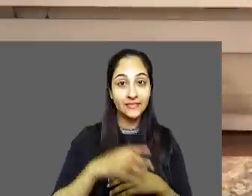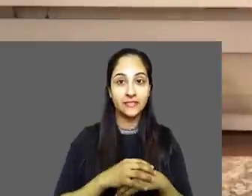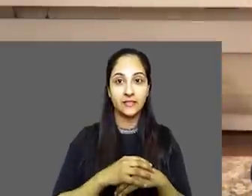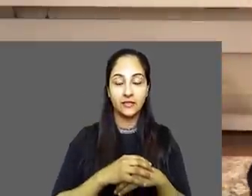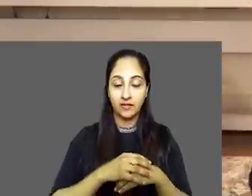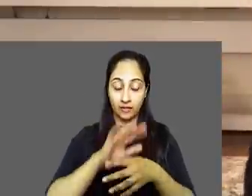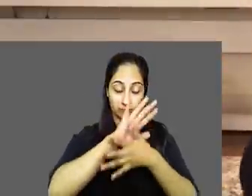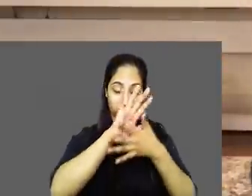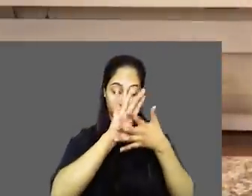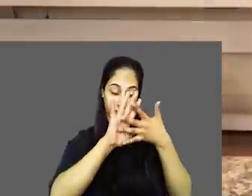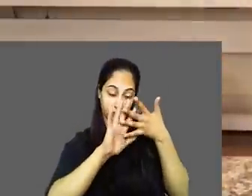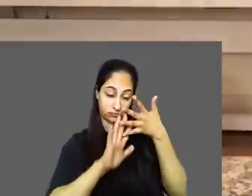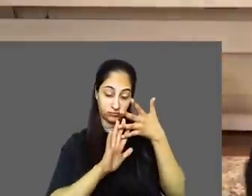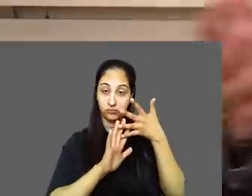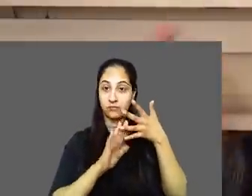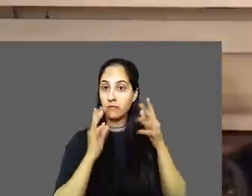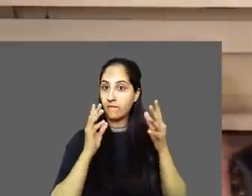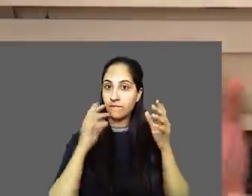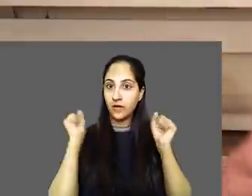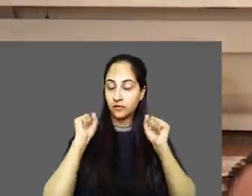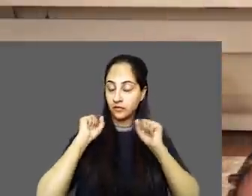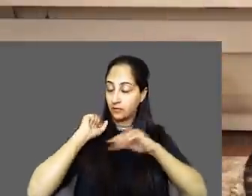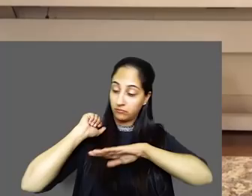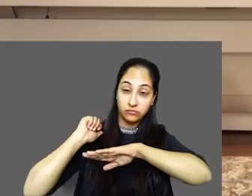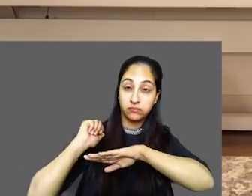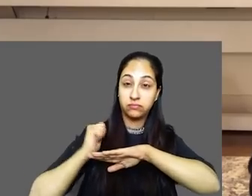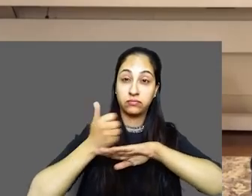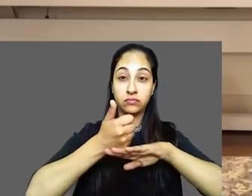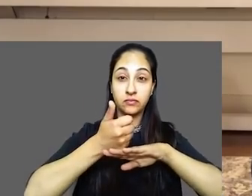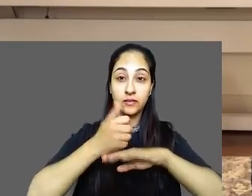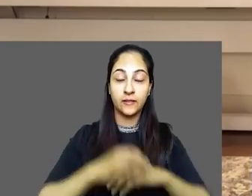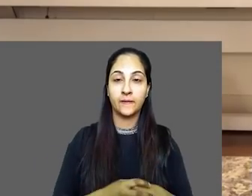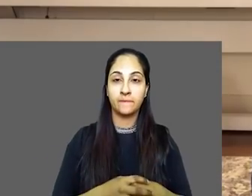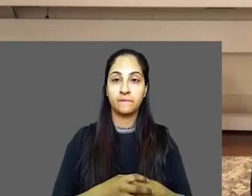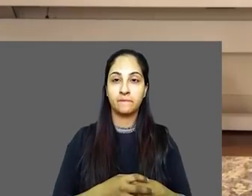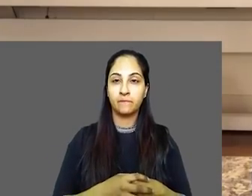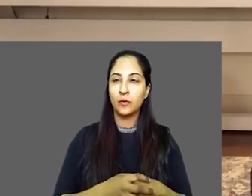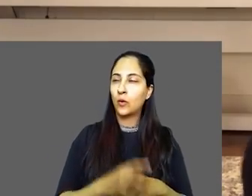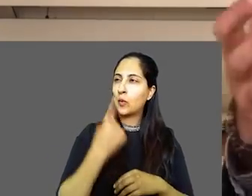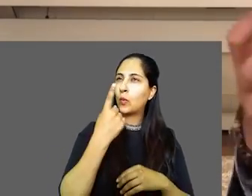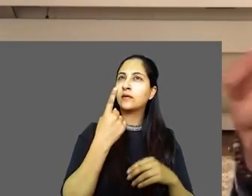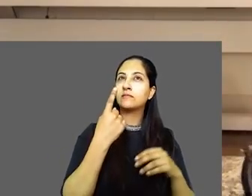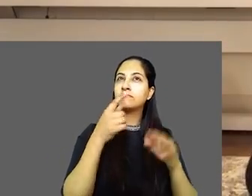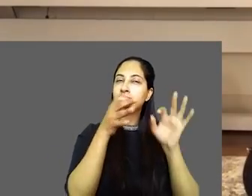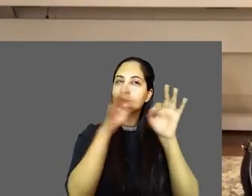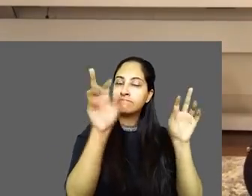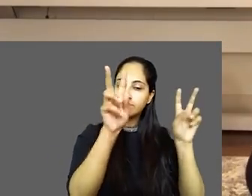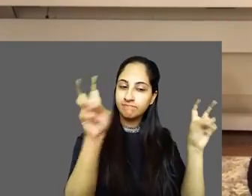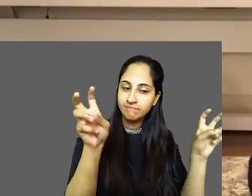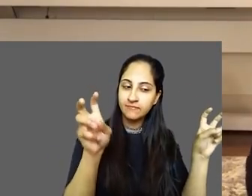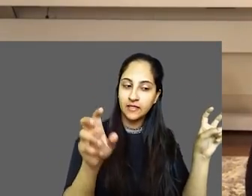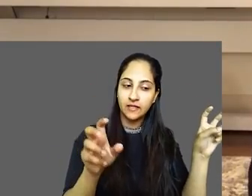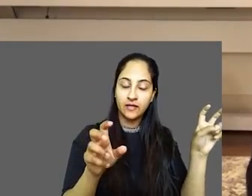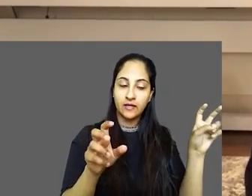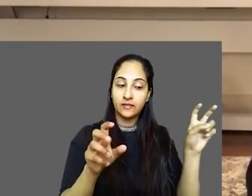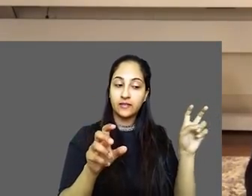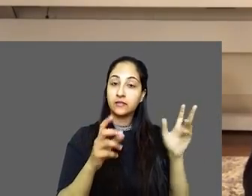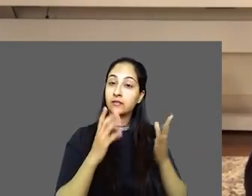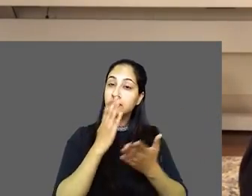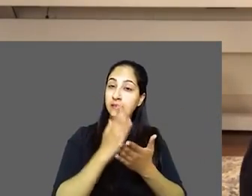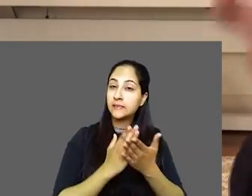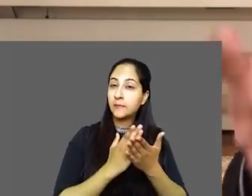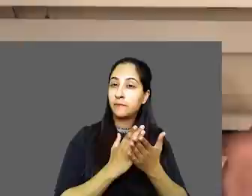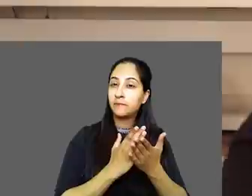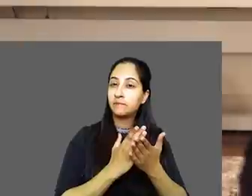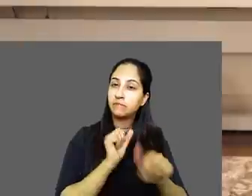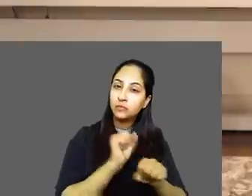often you can get years worth of work done in weeks, and often it takes, a significantly longer amount of time to get